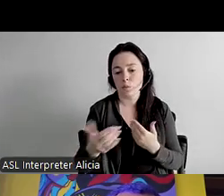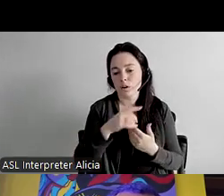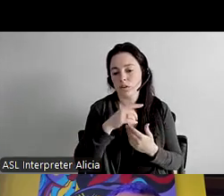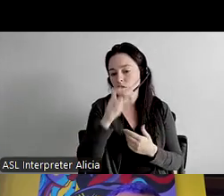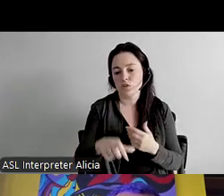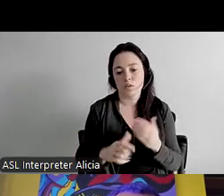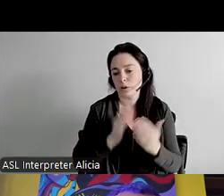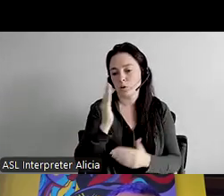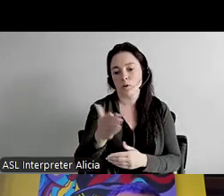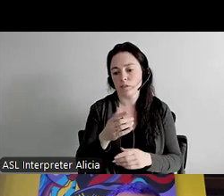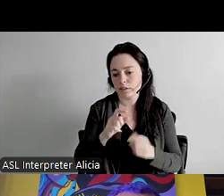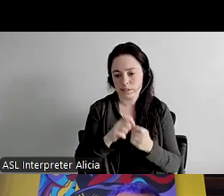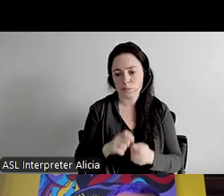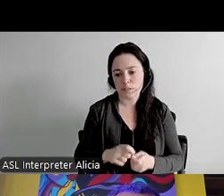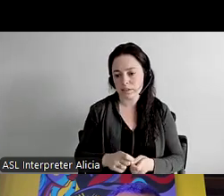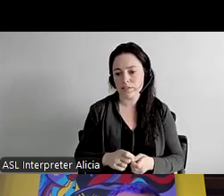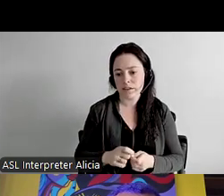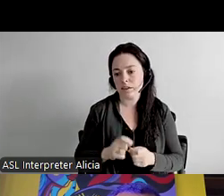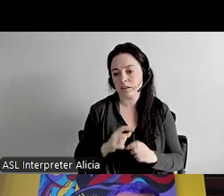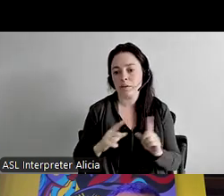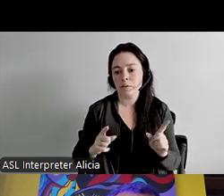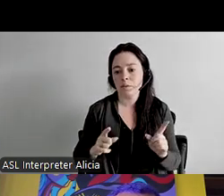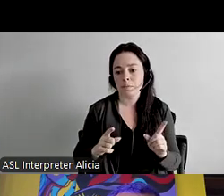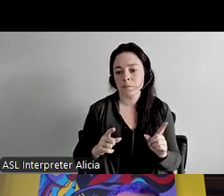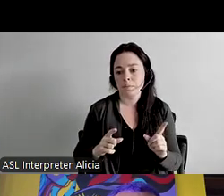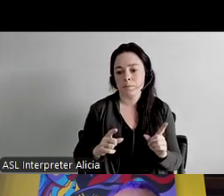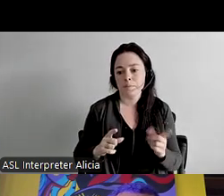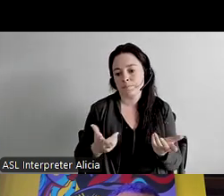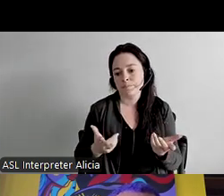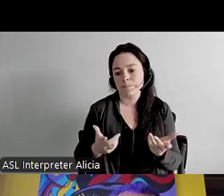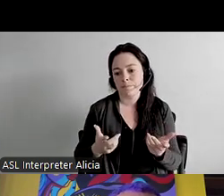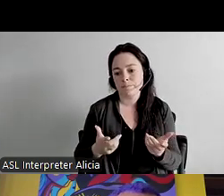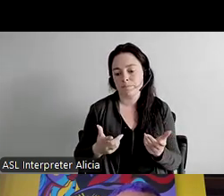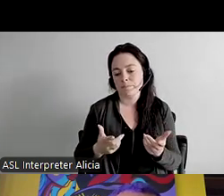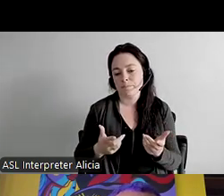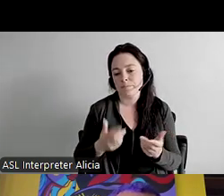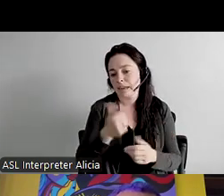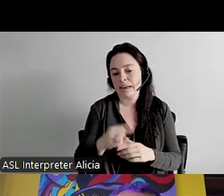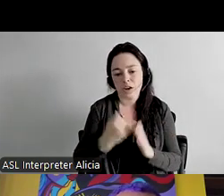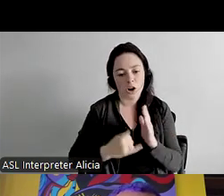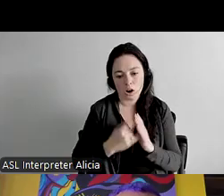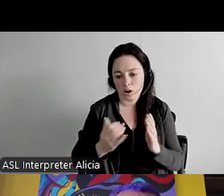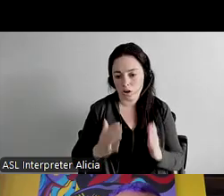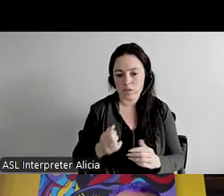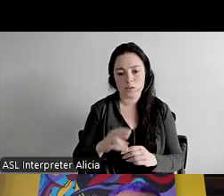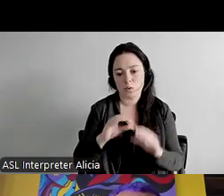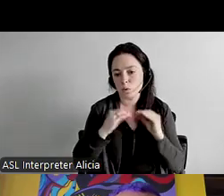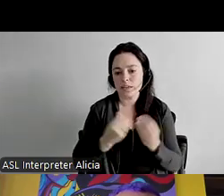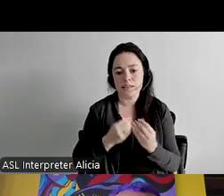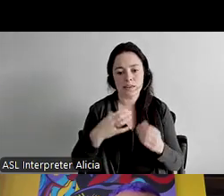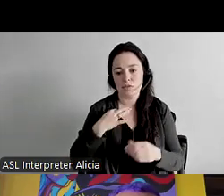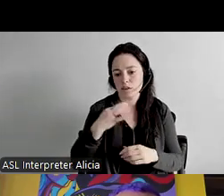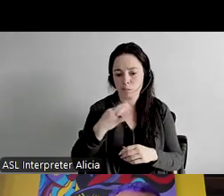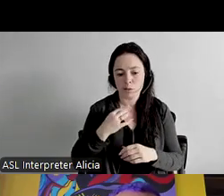overly specific, but it should address these. It should allow for artists or organizations to apply and address these